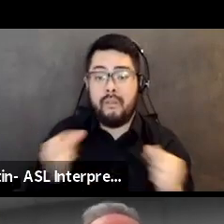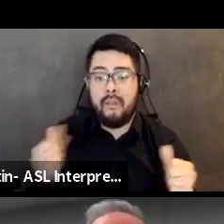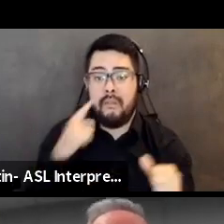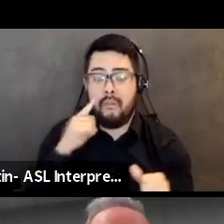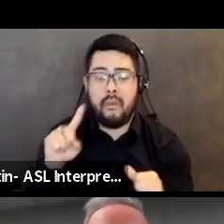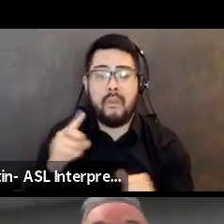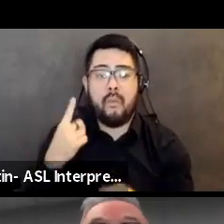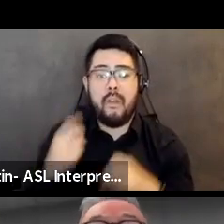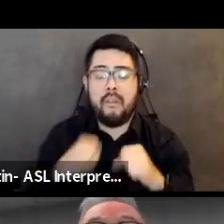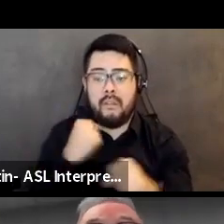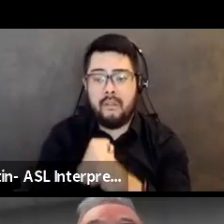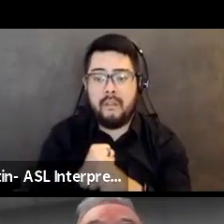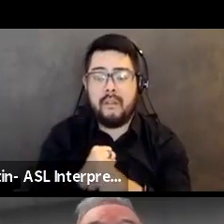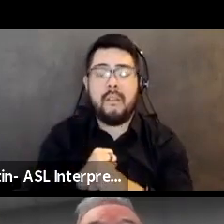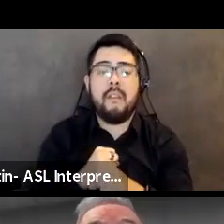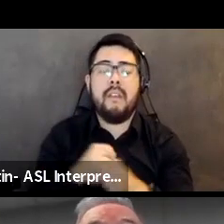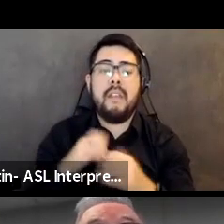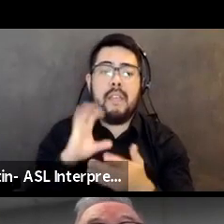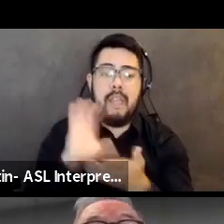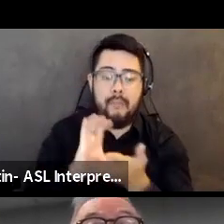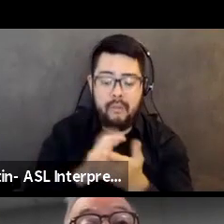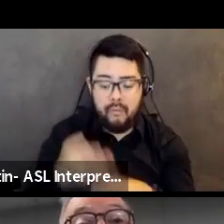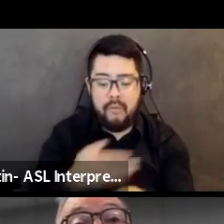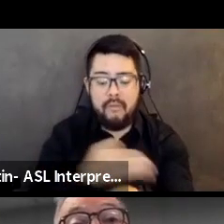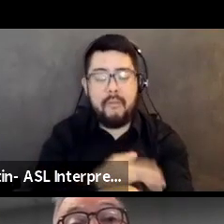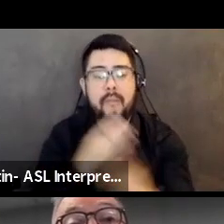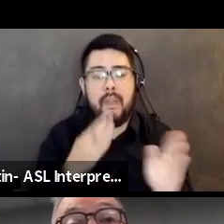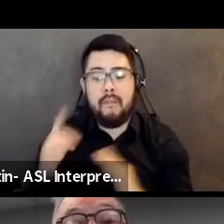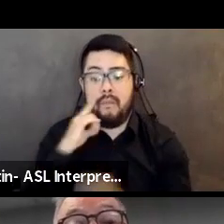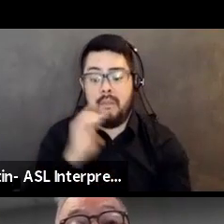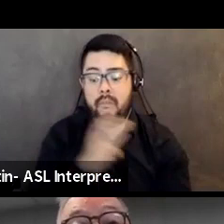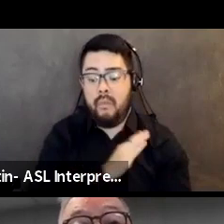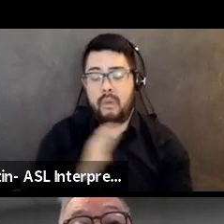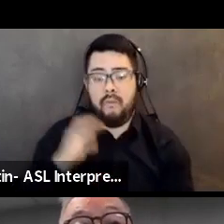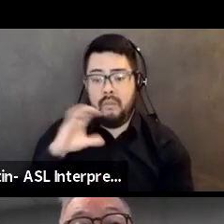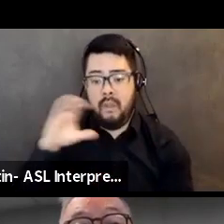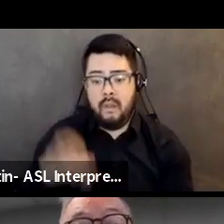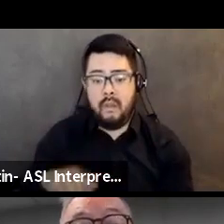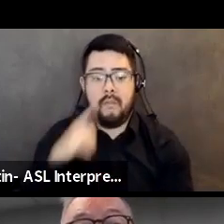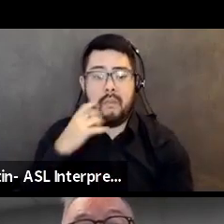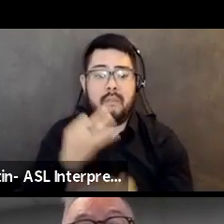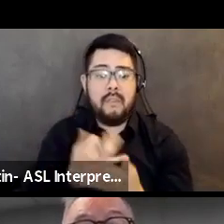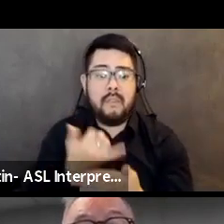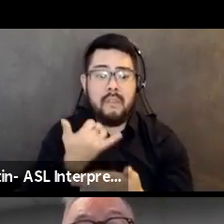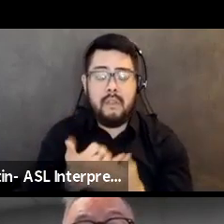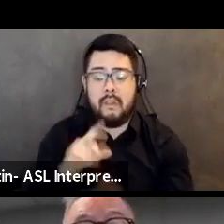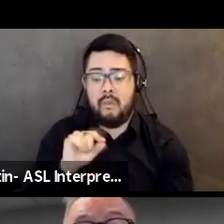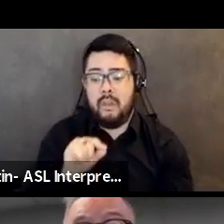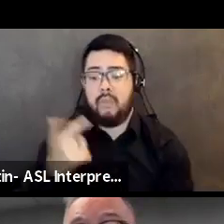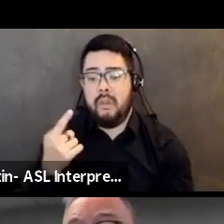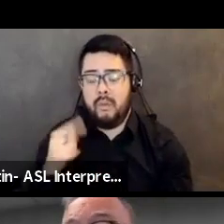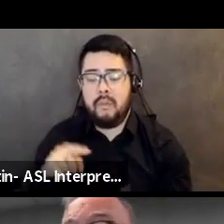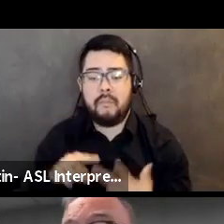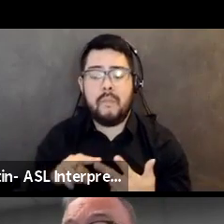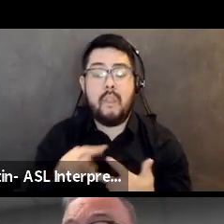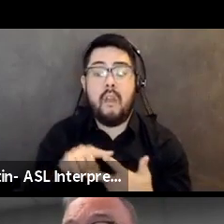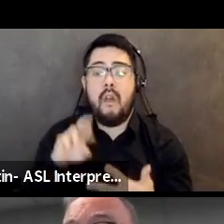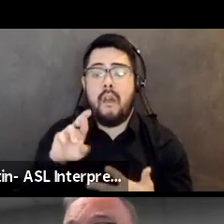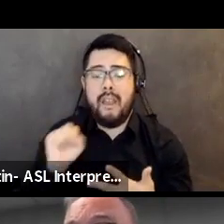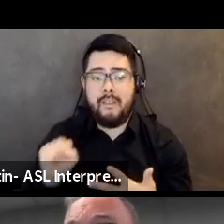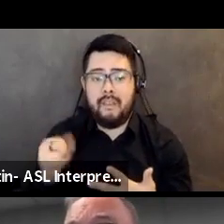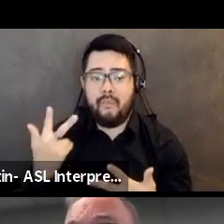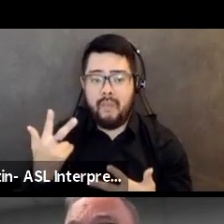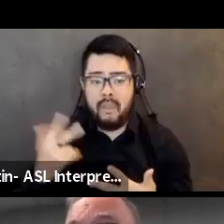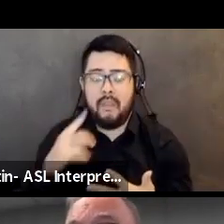capital improvement plan of the board of education of the city of chicago for fiscal year 2021 rs3 the resolution